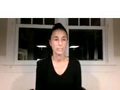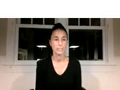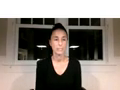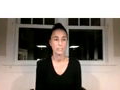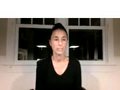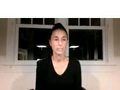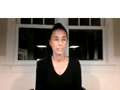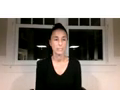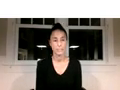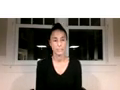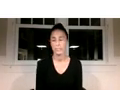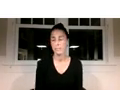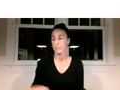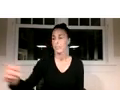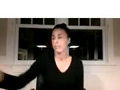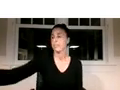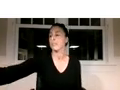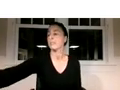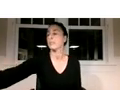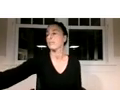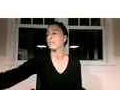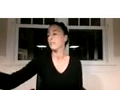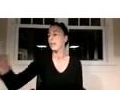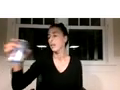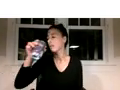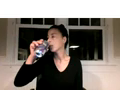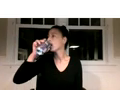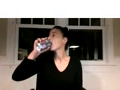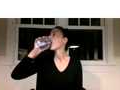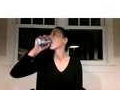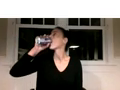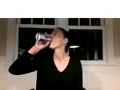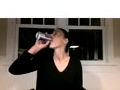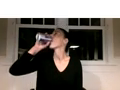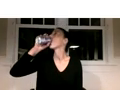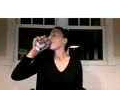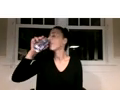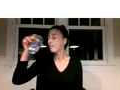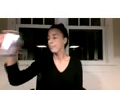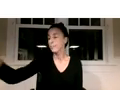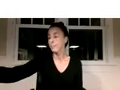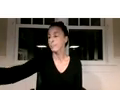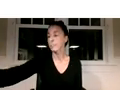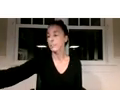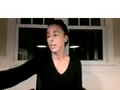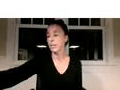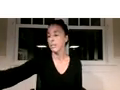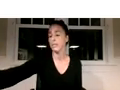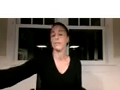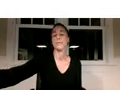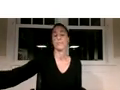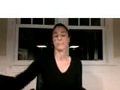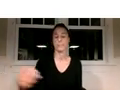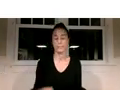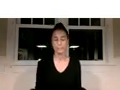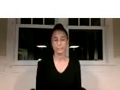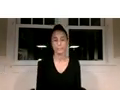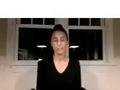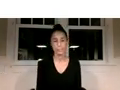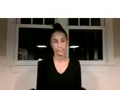plan provides guidance for our elected officials and appointed officials in Fairfax County to make decisions related to the natural and built